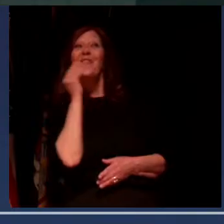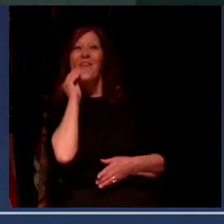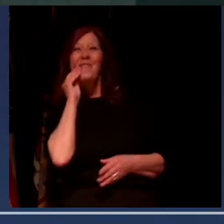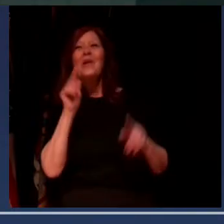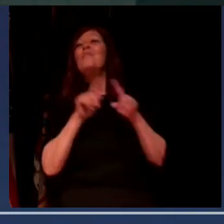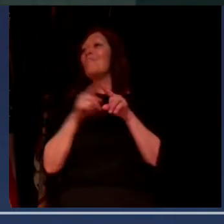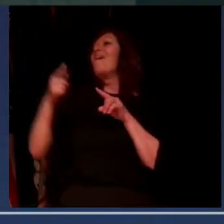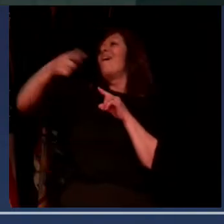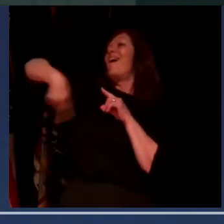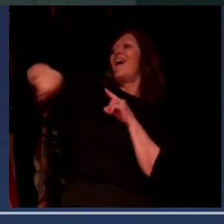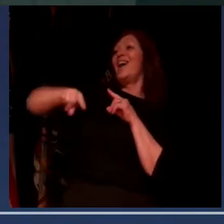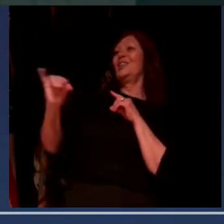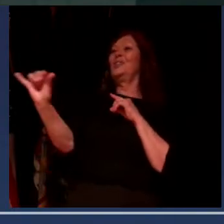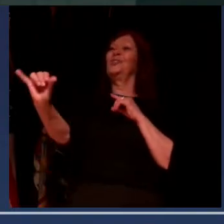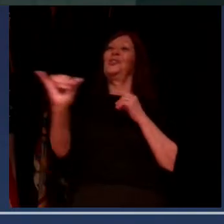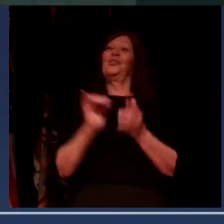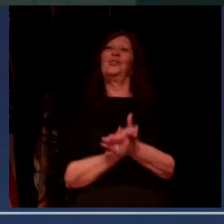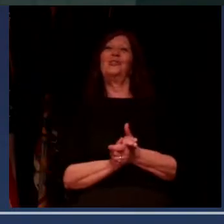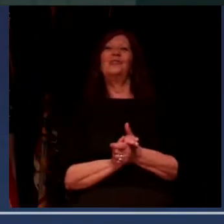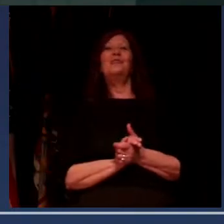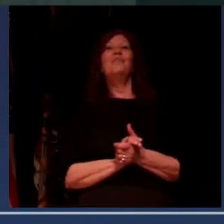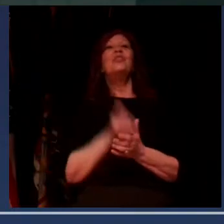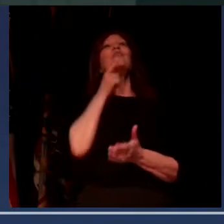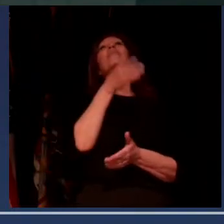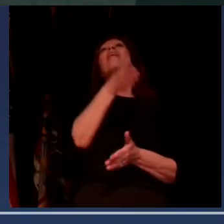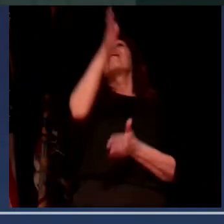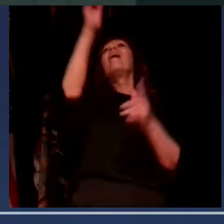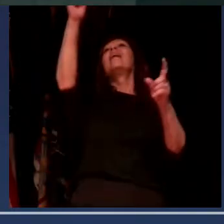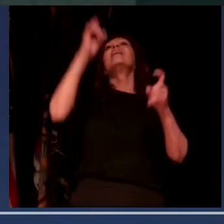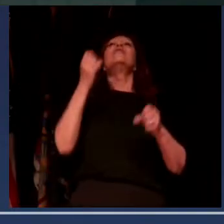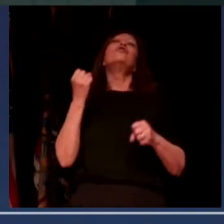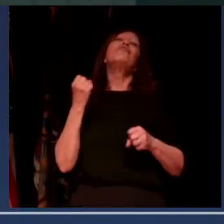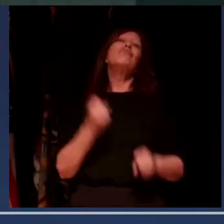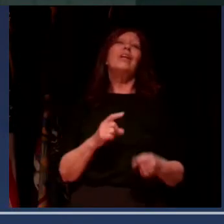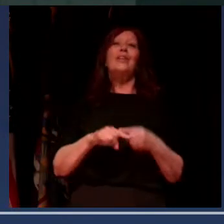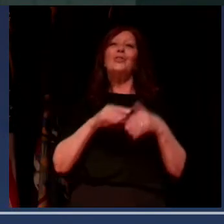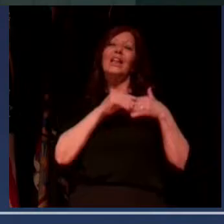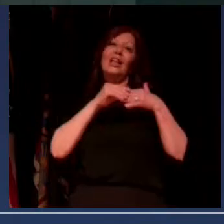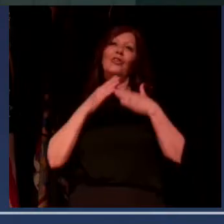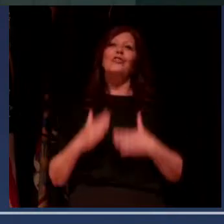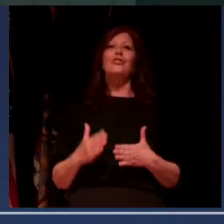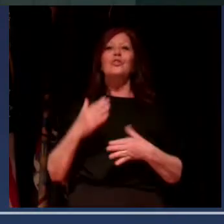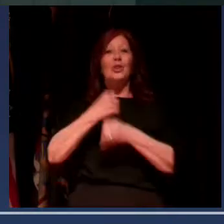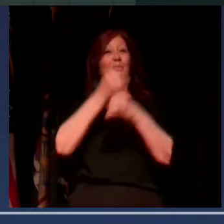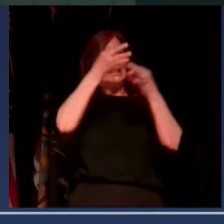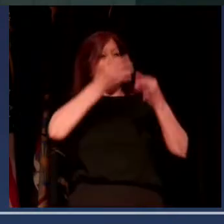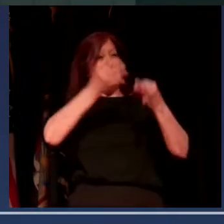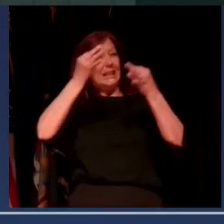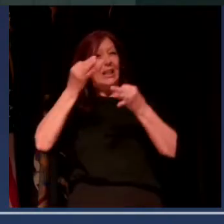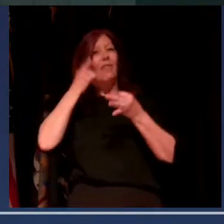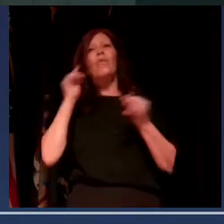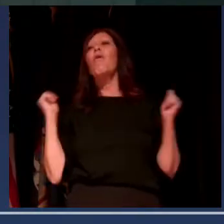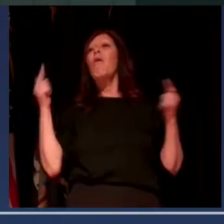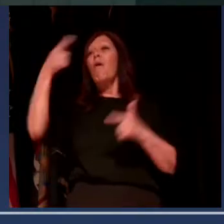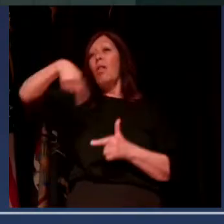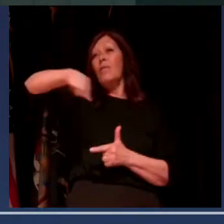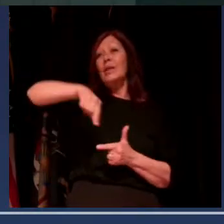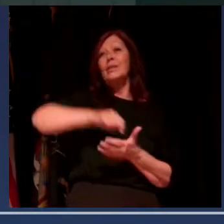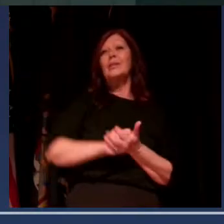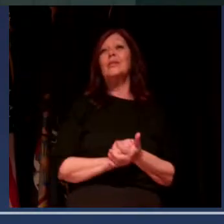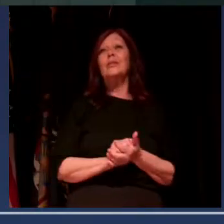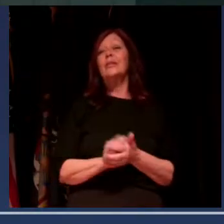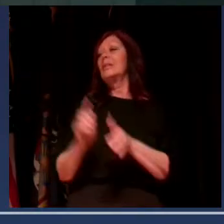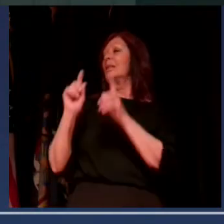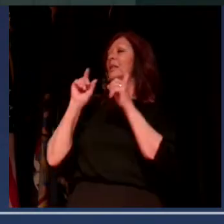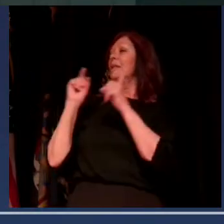us as well. May God give us strength to our leaders to make decisions on behalf of all of us. Grant